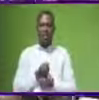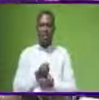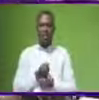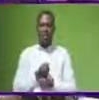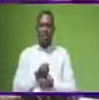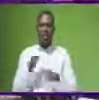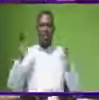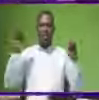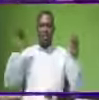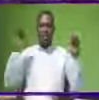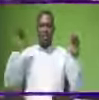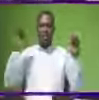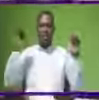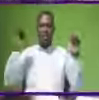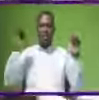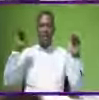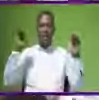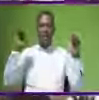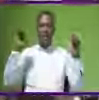Bye-bye.